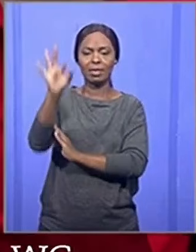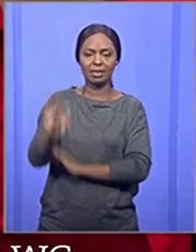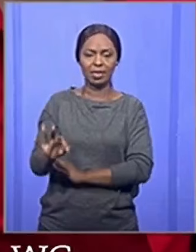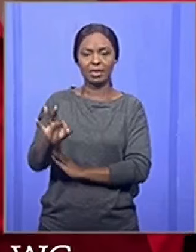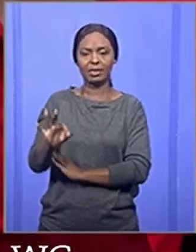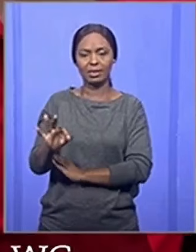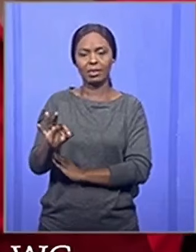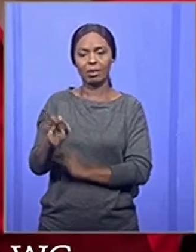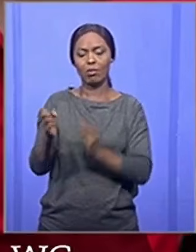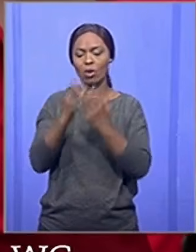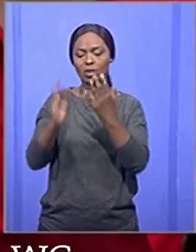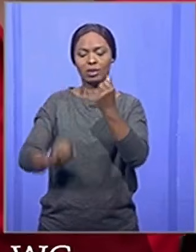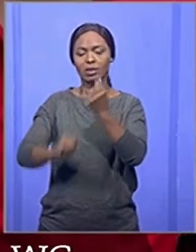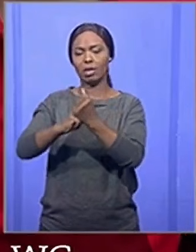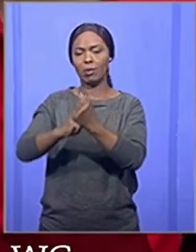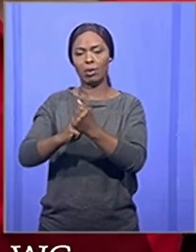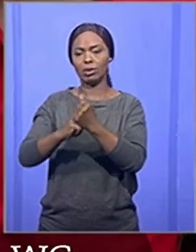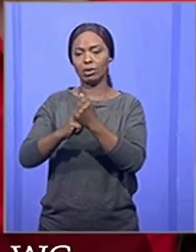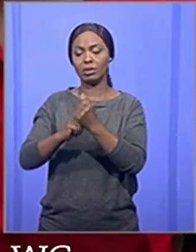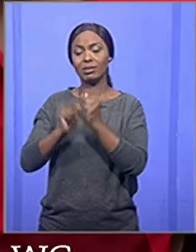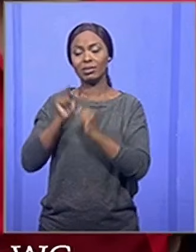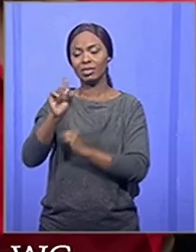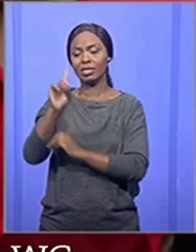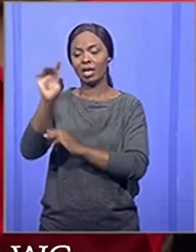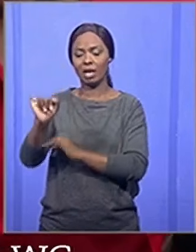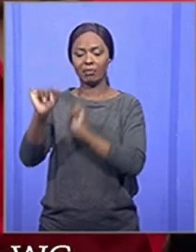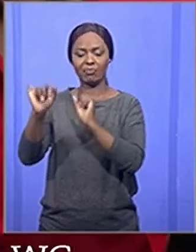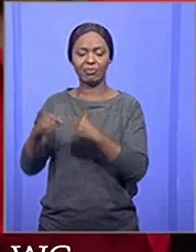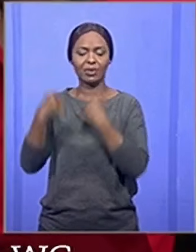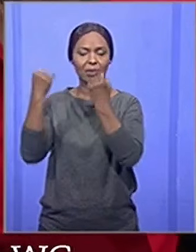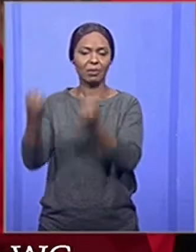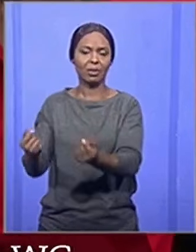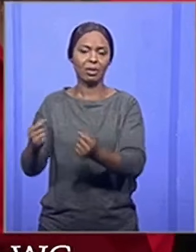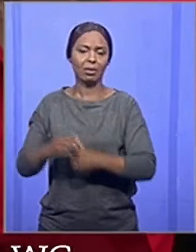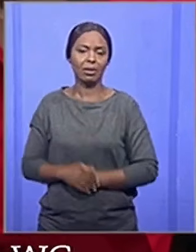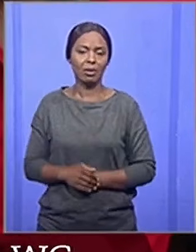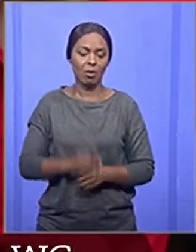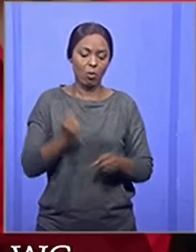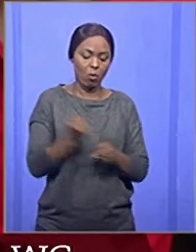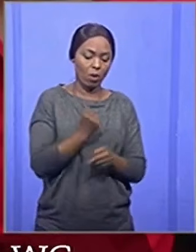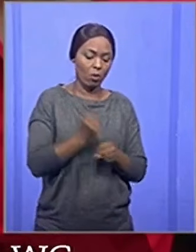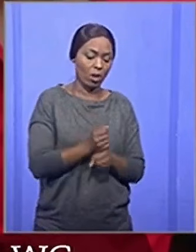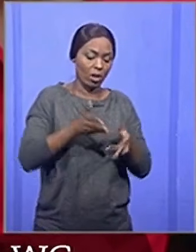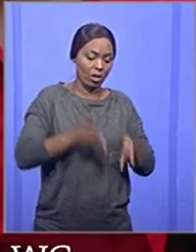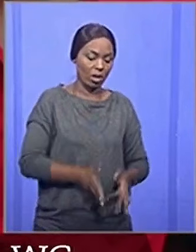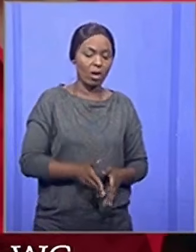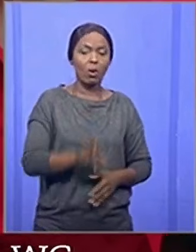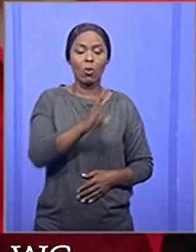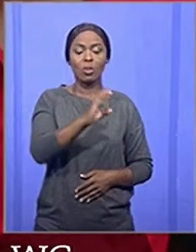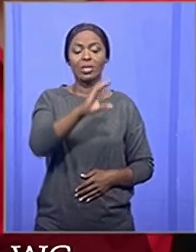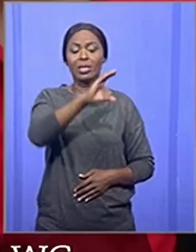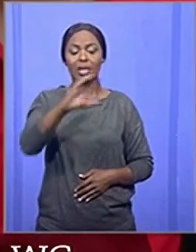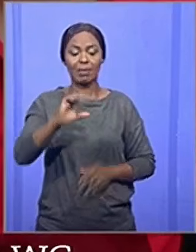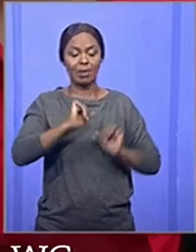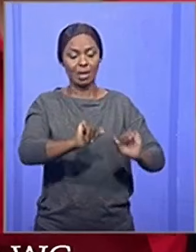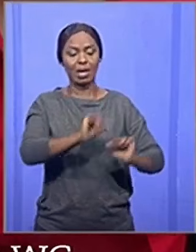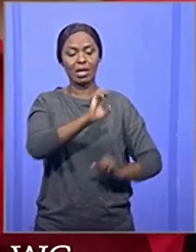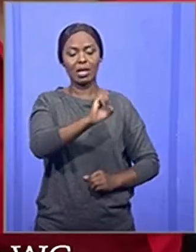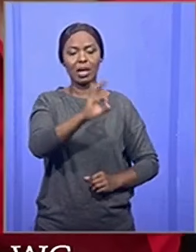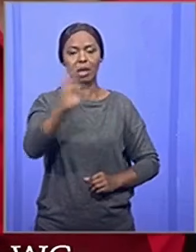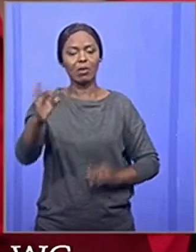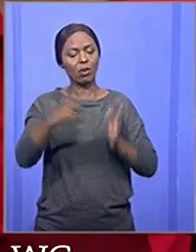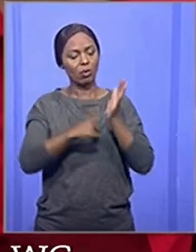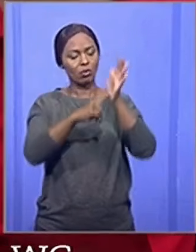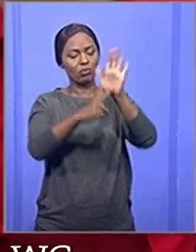plus majority in the Western Cape. I mean, our work here in the Western Cape is demonstrating